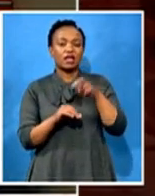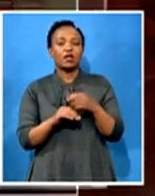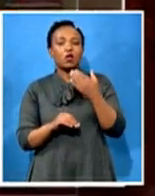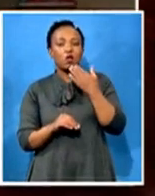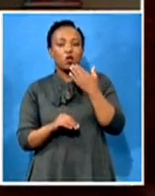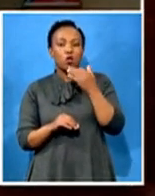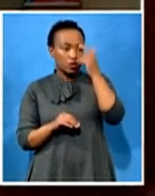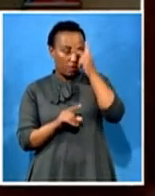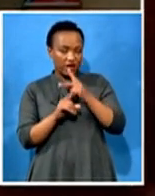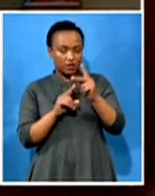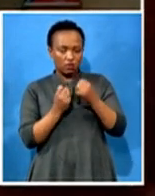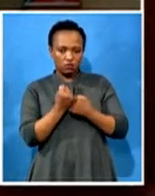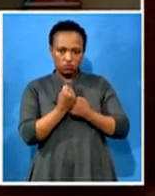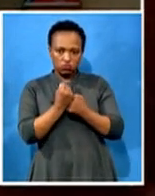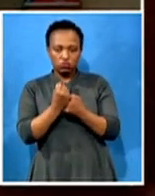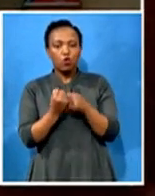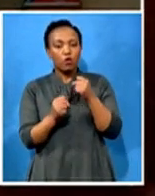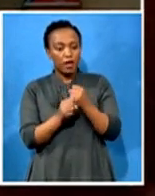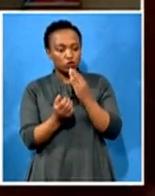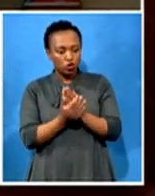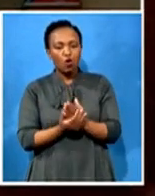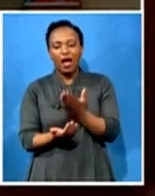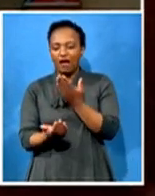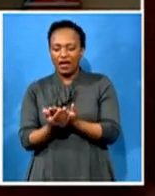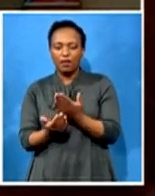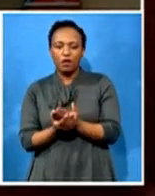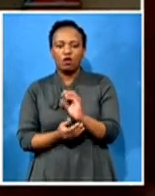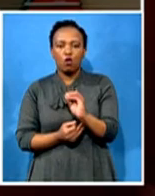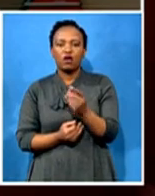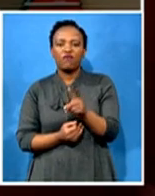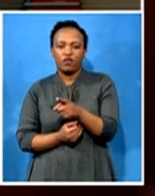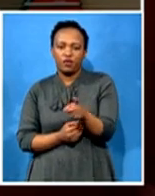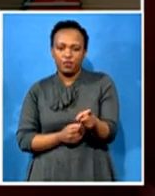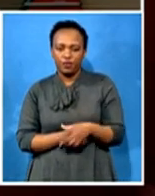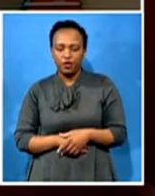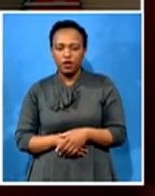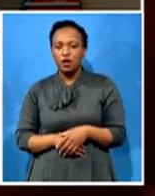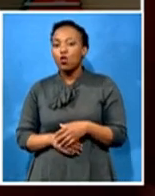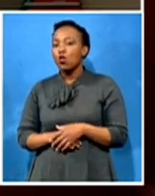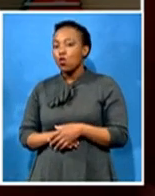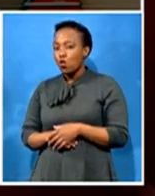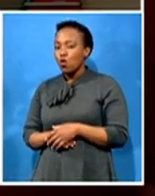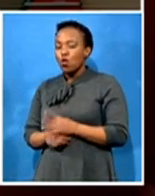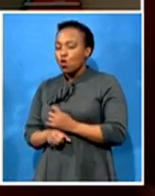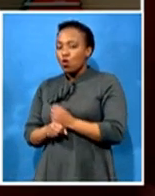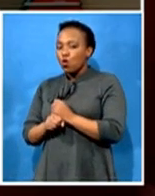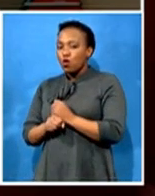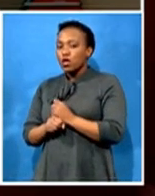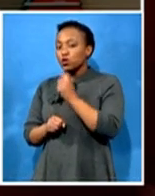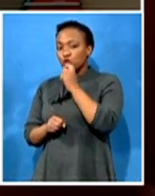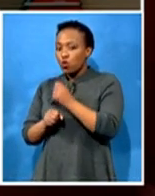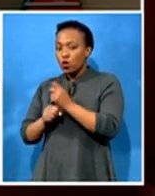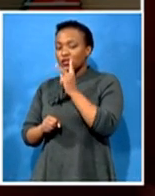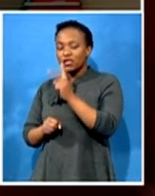don't realize the ripple effect that this pandemic causes, isn't it? It's not only the person on the front line, but it's their